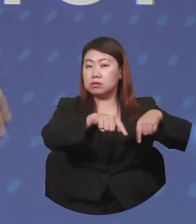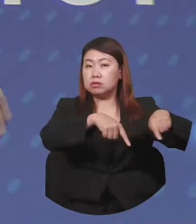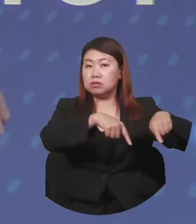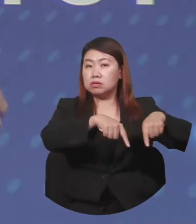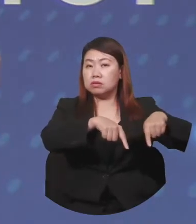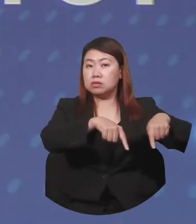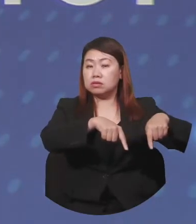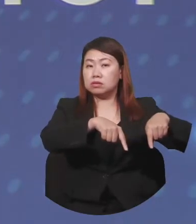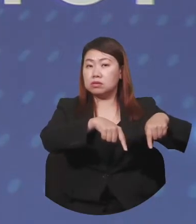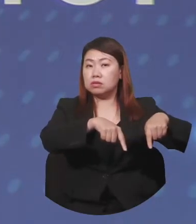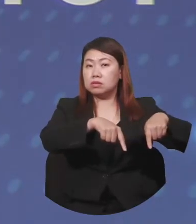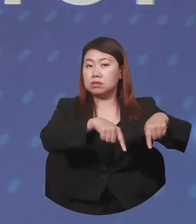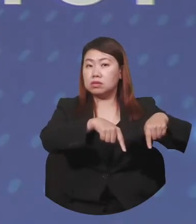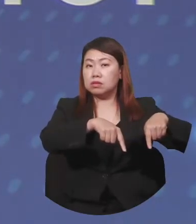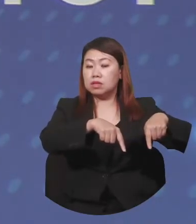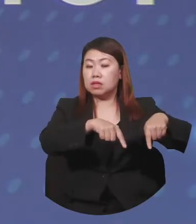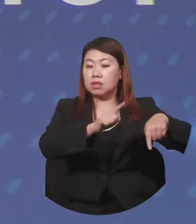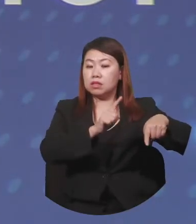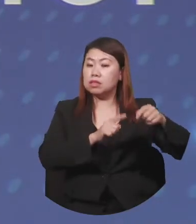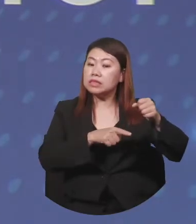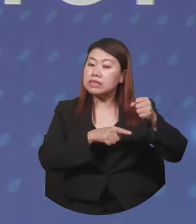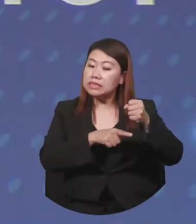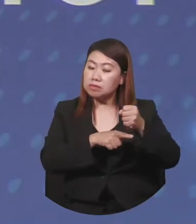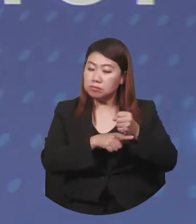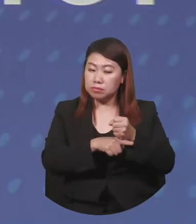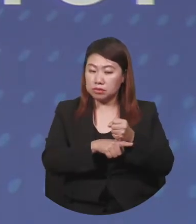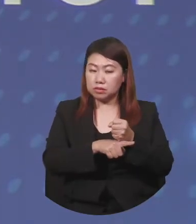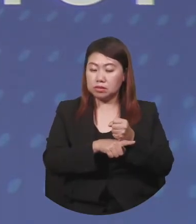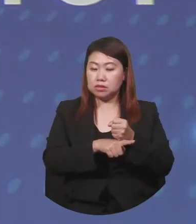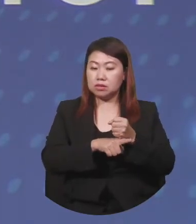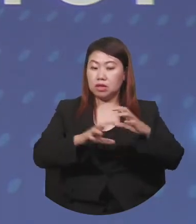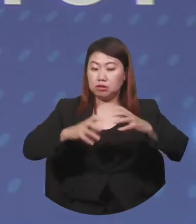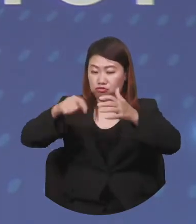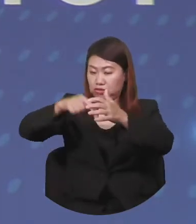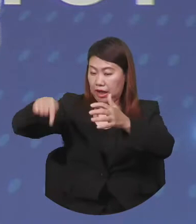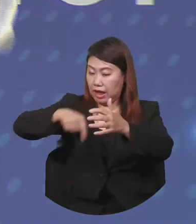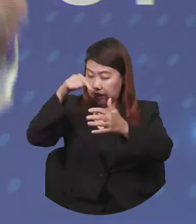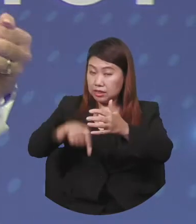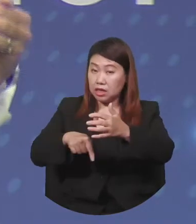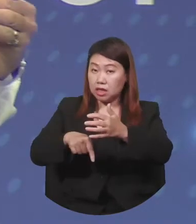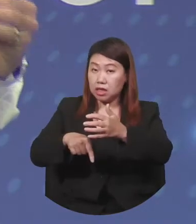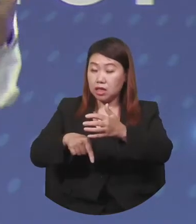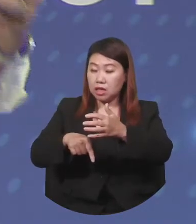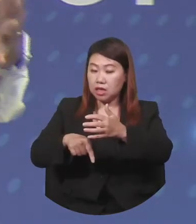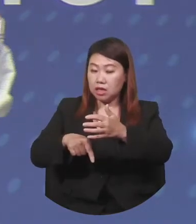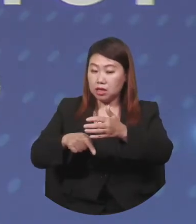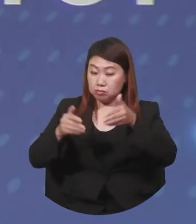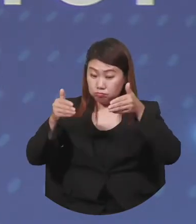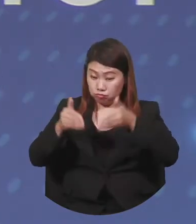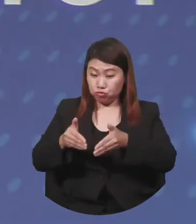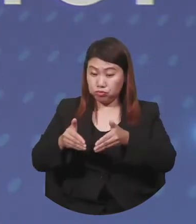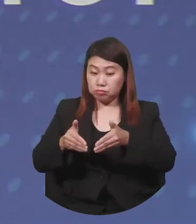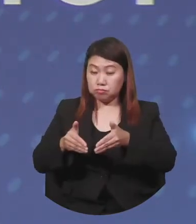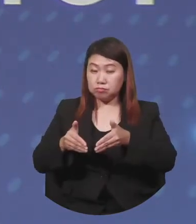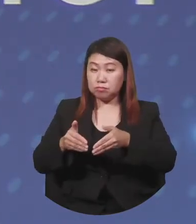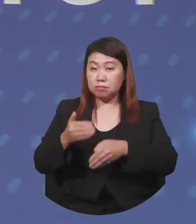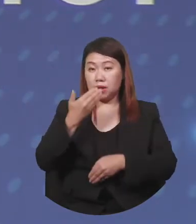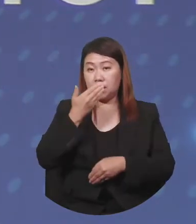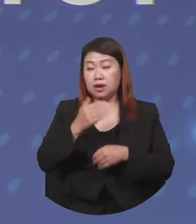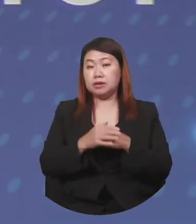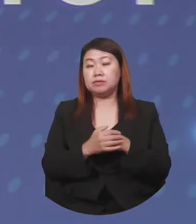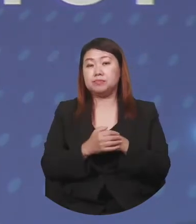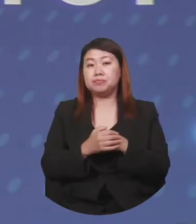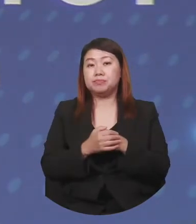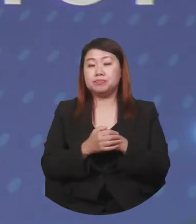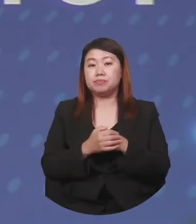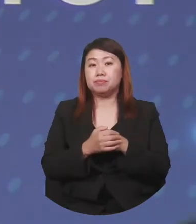oriented? Political appetite in taking resources out of your crisis that